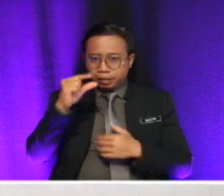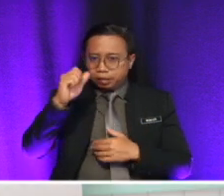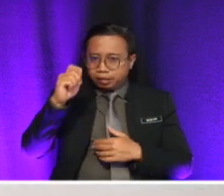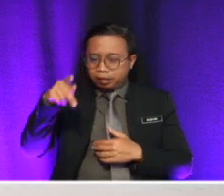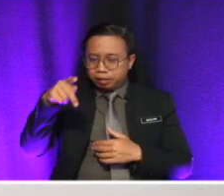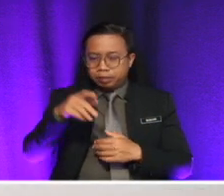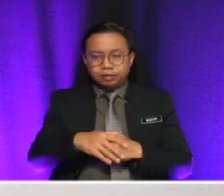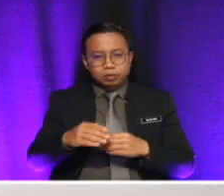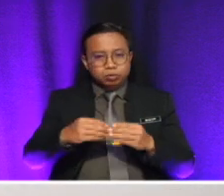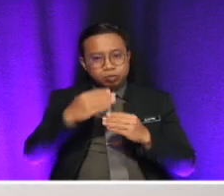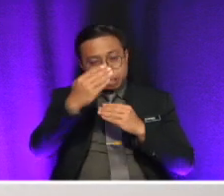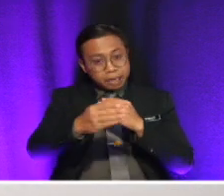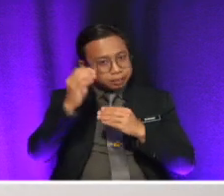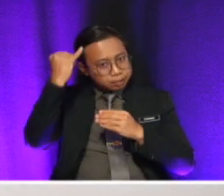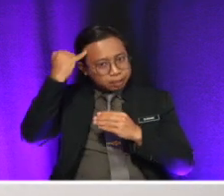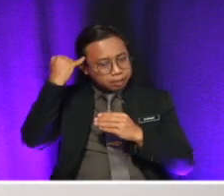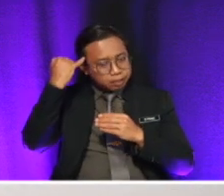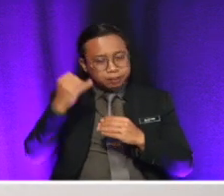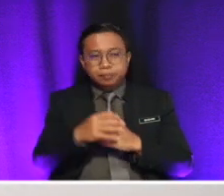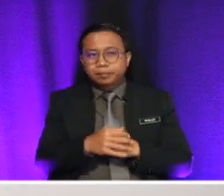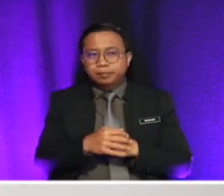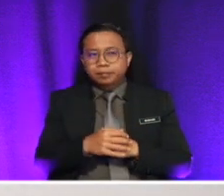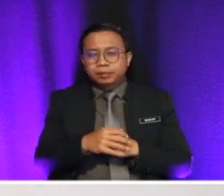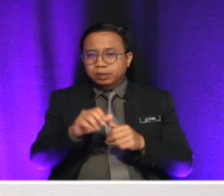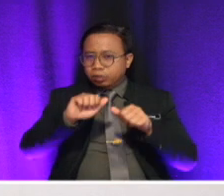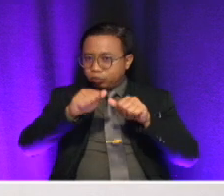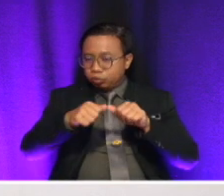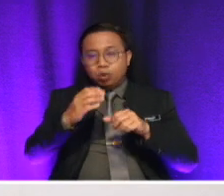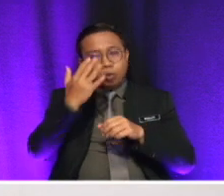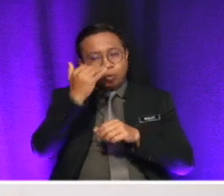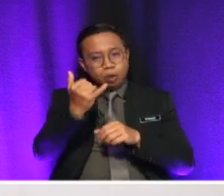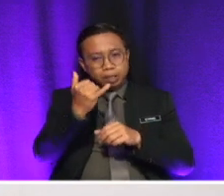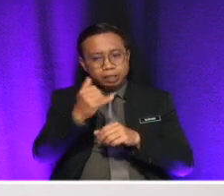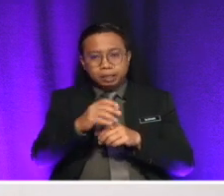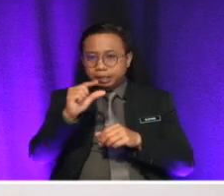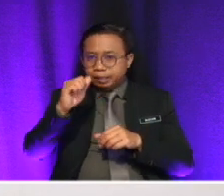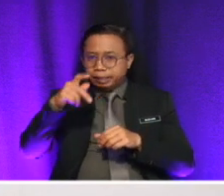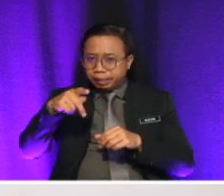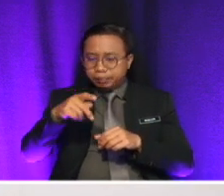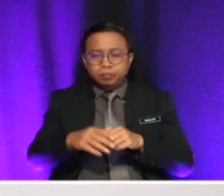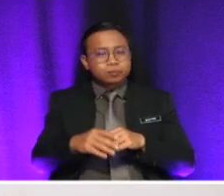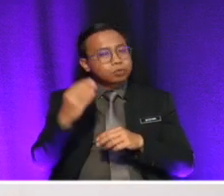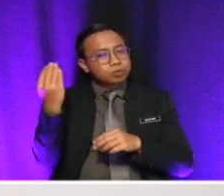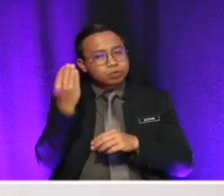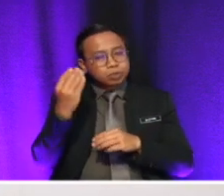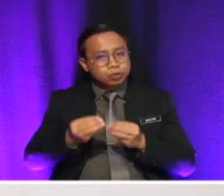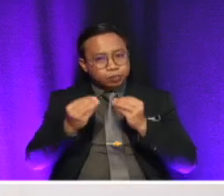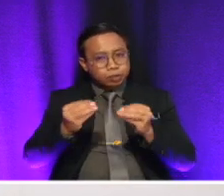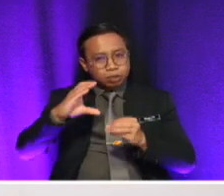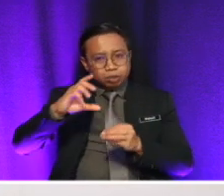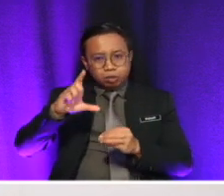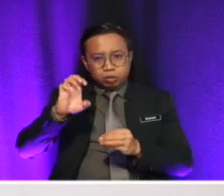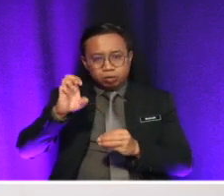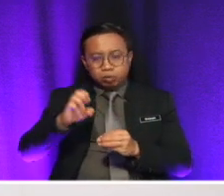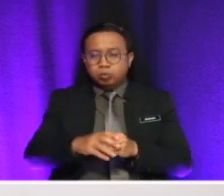it goes to the next idea, which is another solution. So why is there a gap? And the gap is actually giving us a clue there is actually